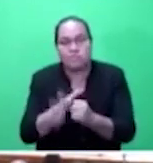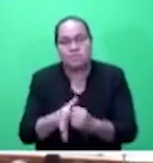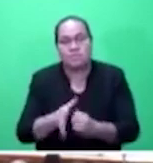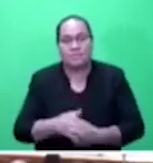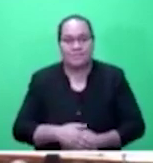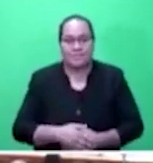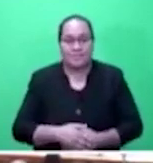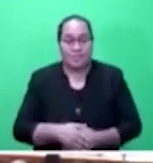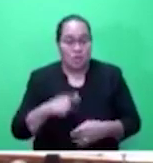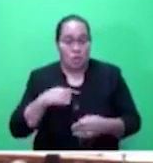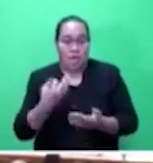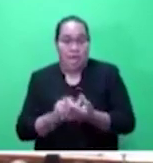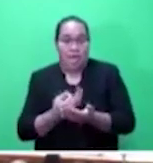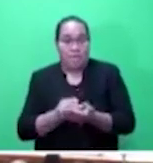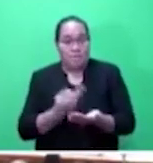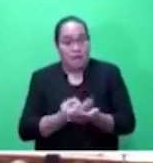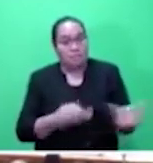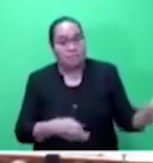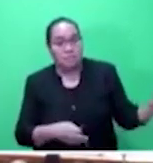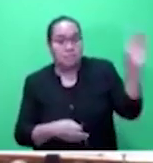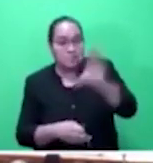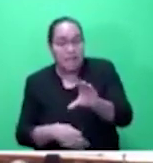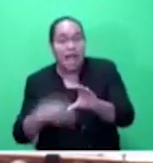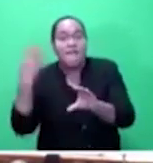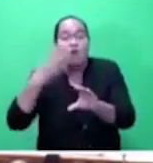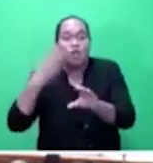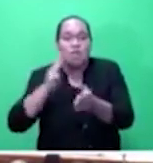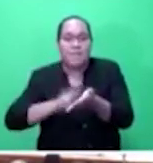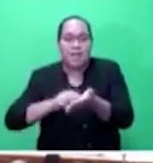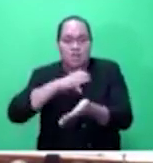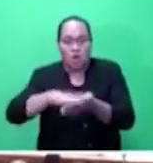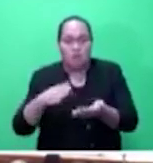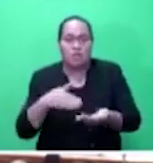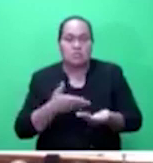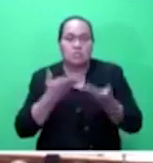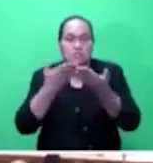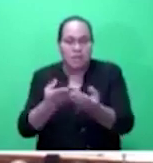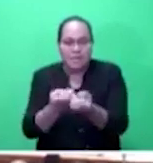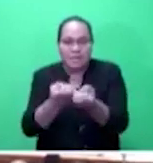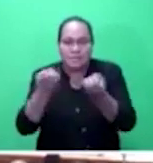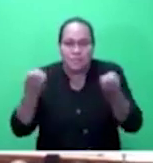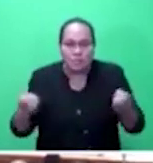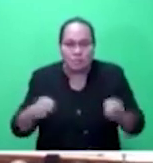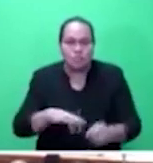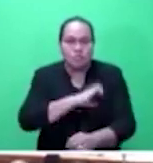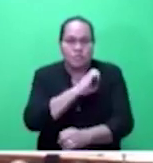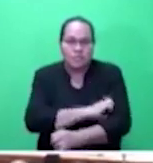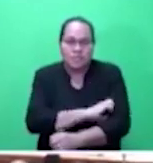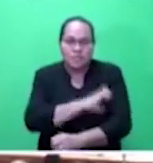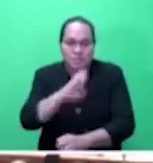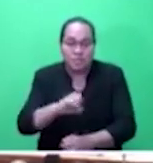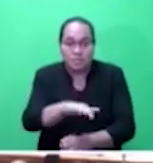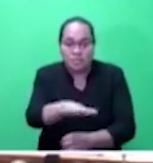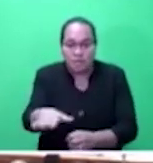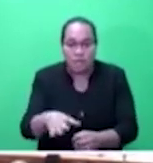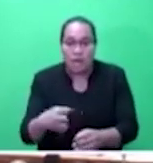We are adding another $40 million to enhance our health system's capacity to respond to this pandemic on top of